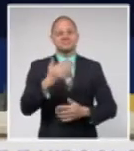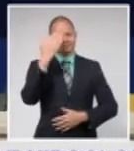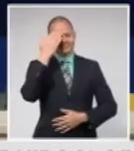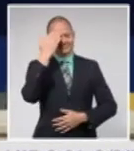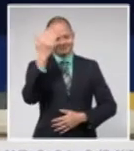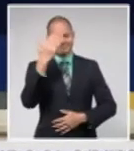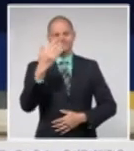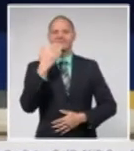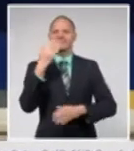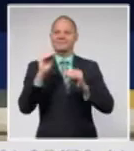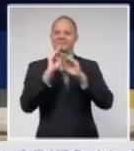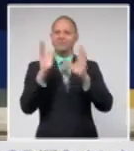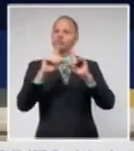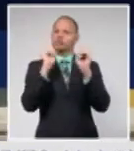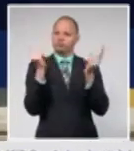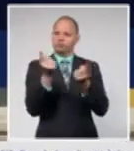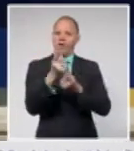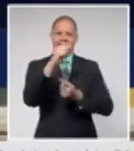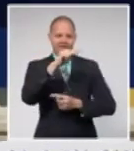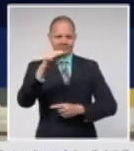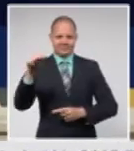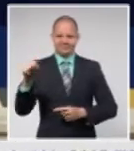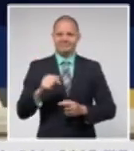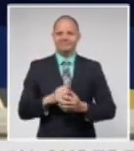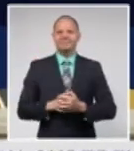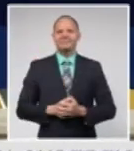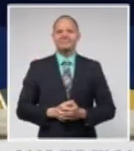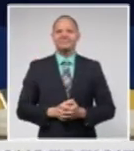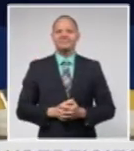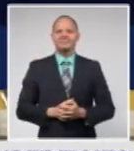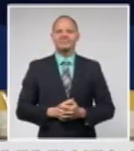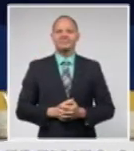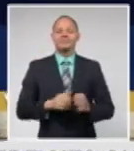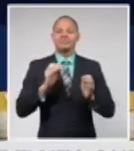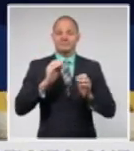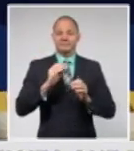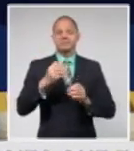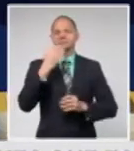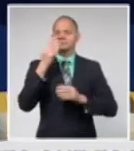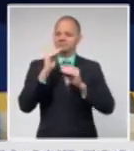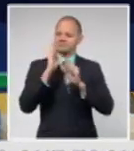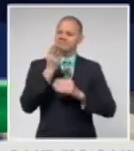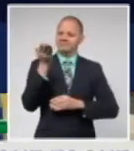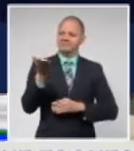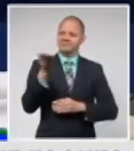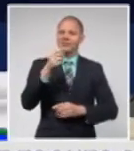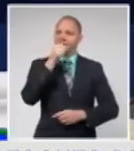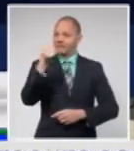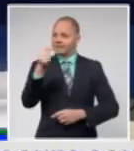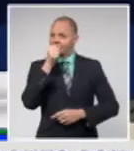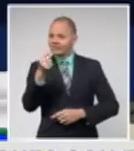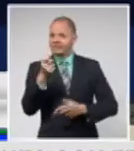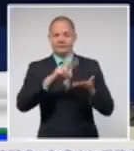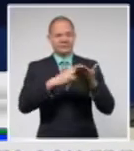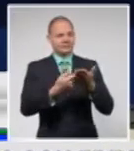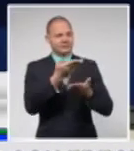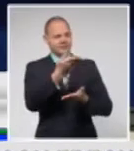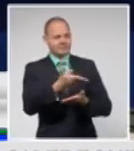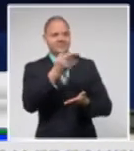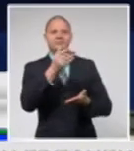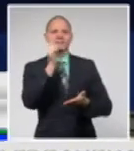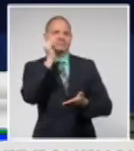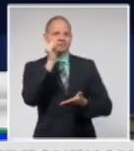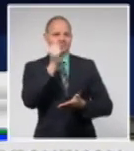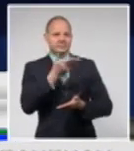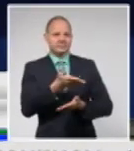Good morning to everyone who makes this broadcast possible, to Lázaro, to the sign language interpreter, and the audience